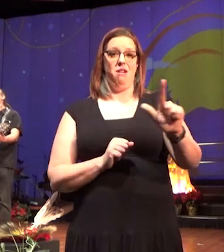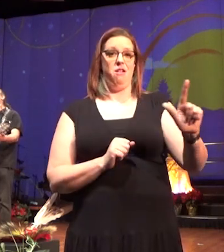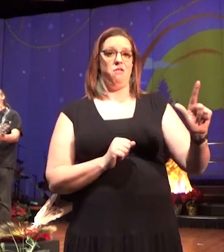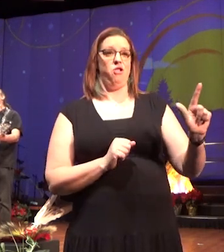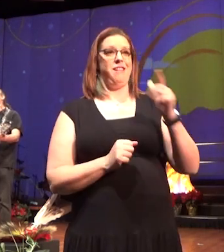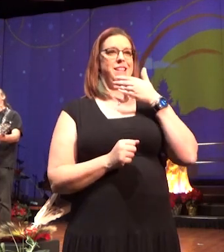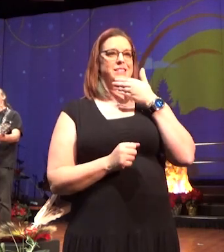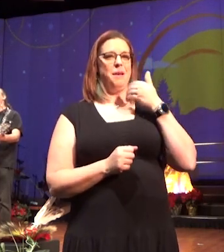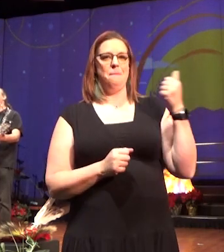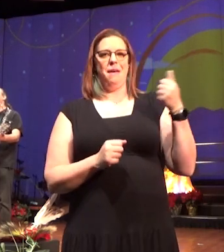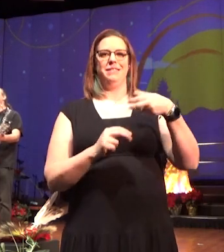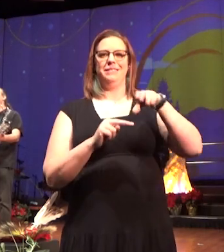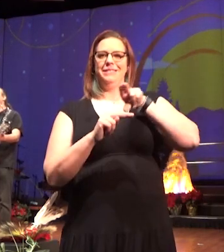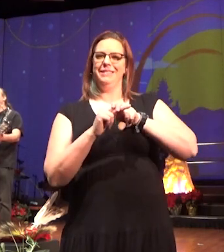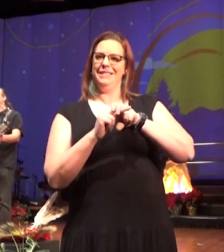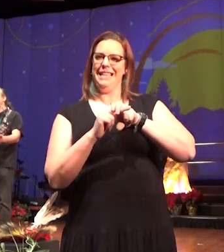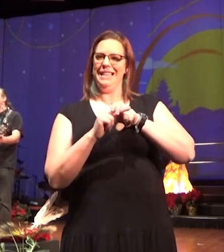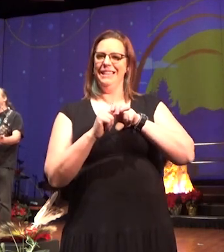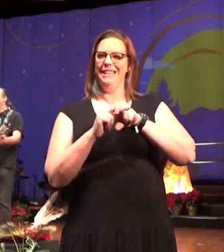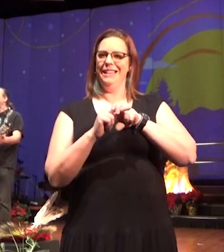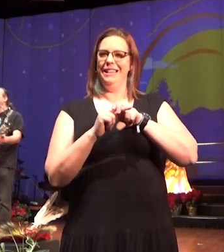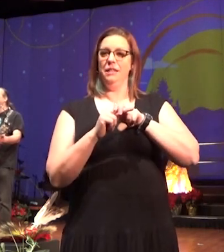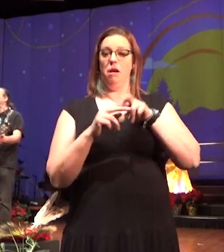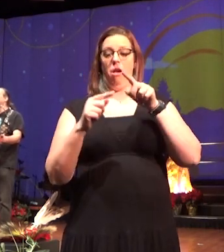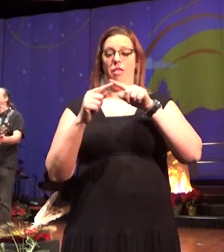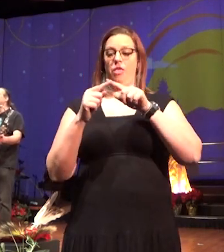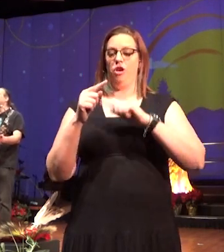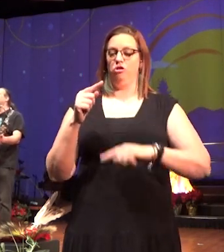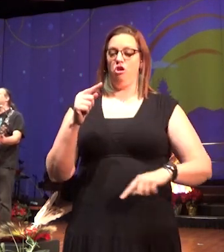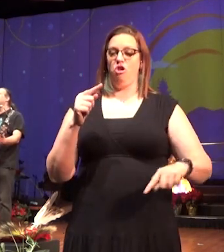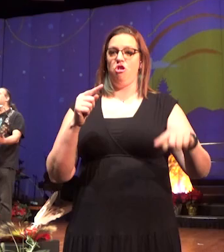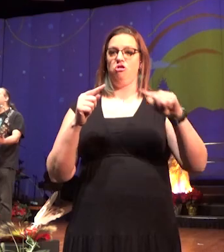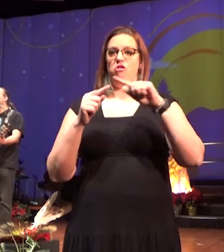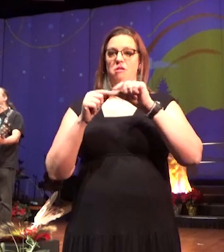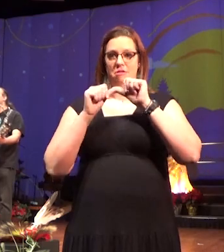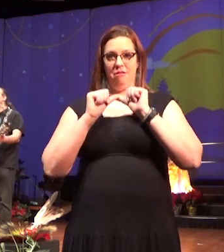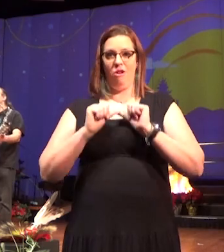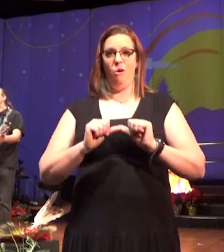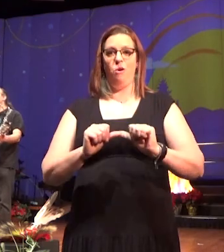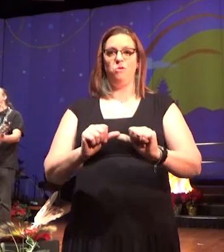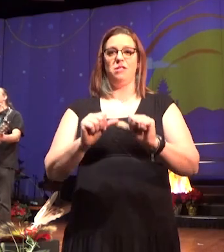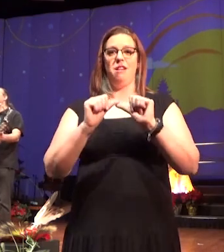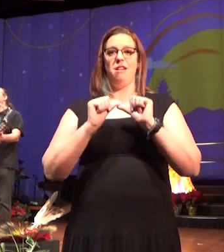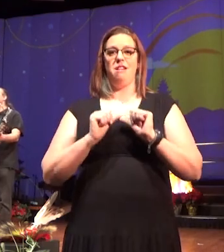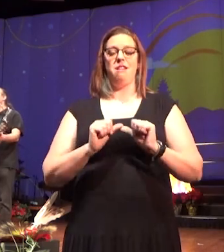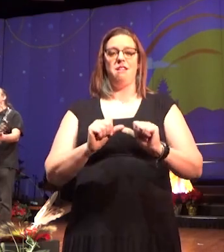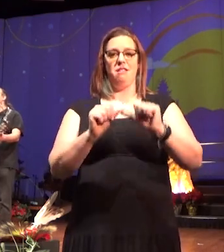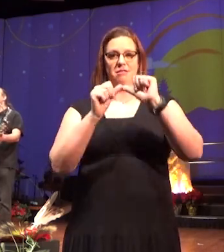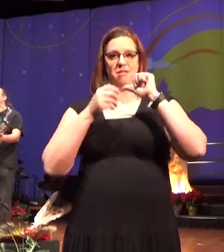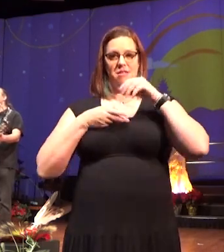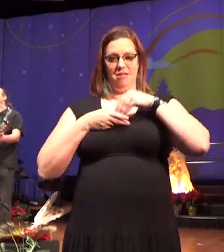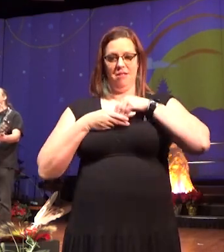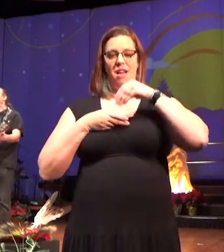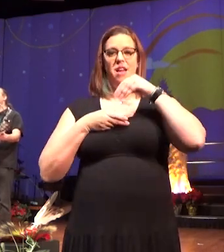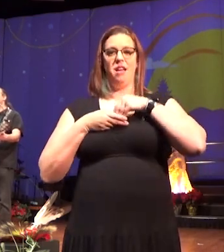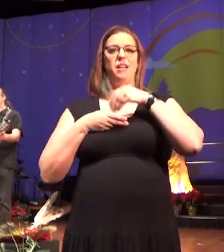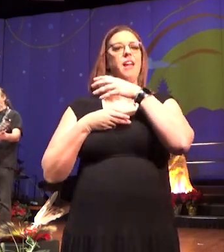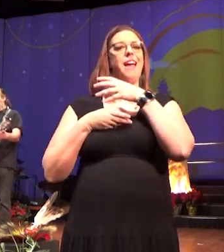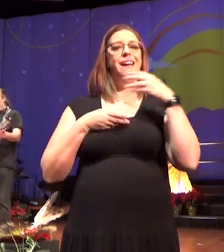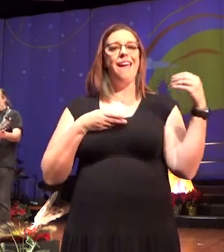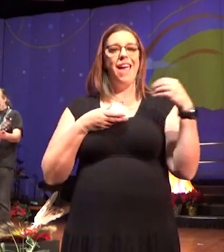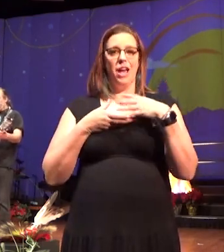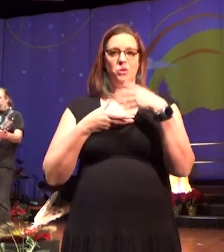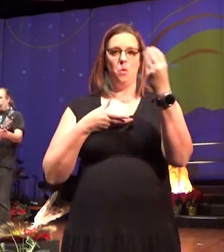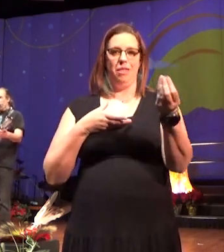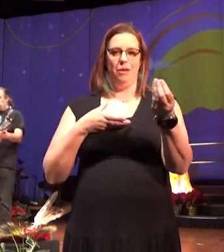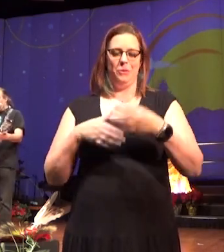seat in their house. The circle goes on within and